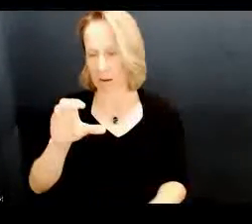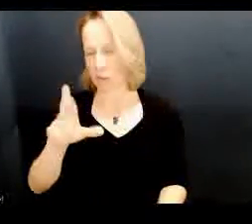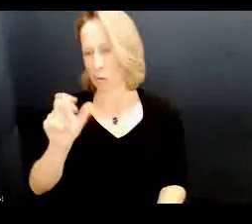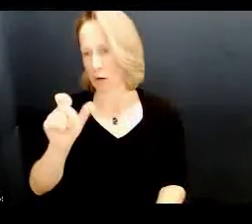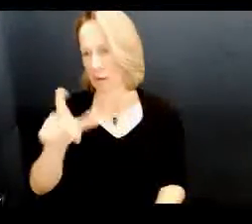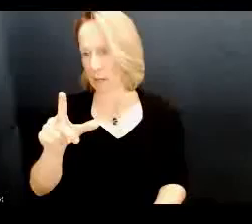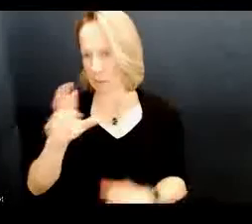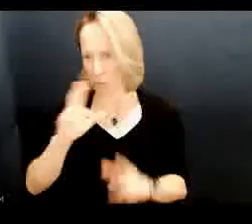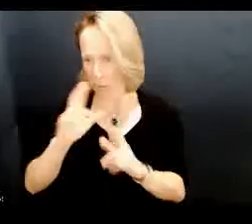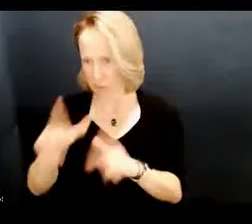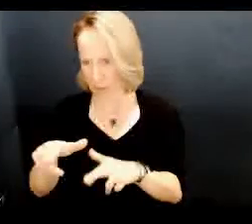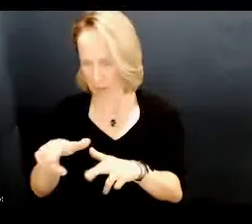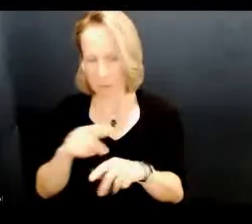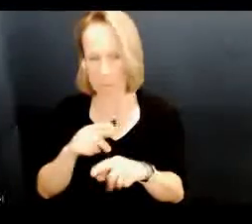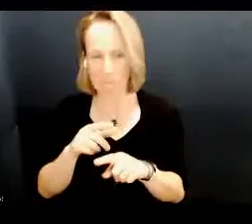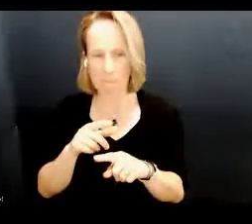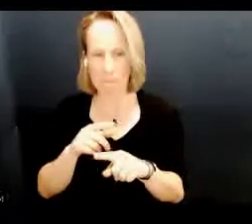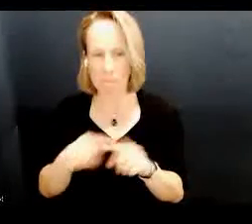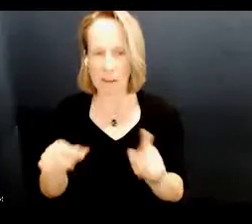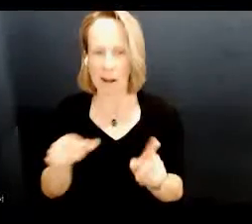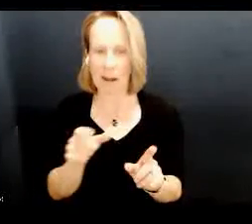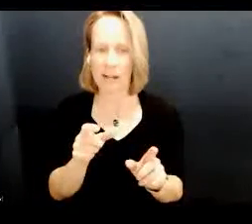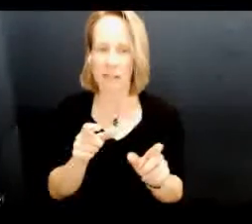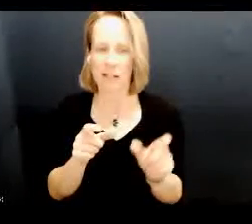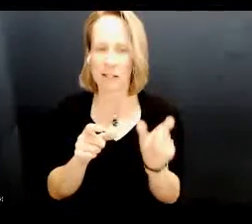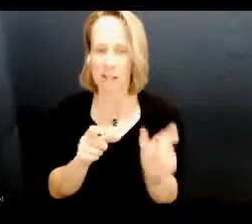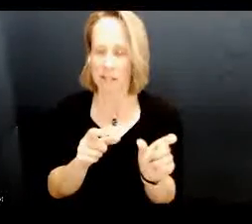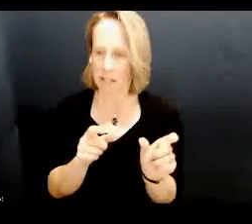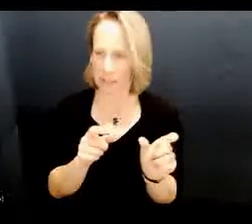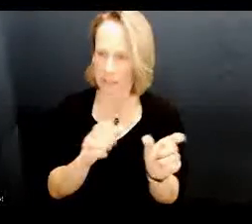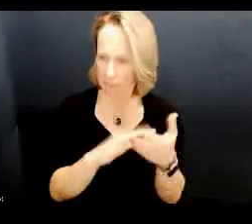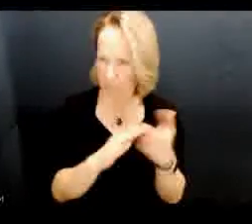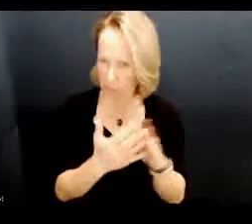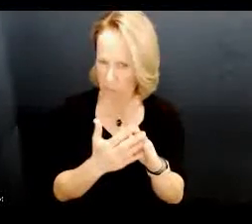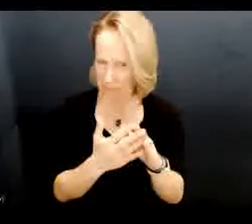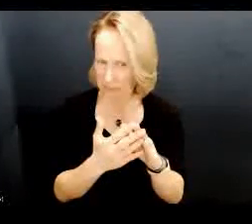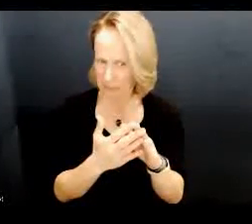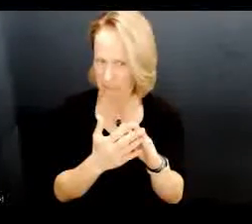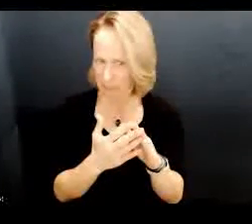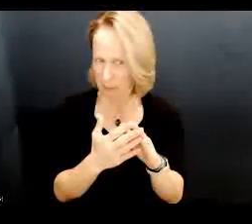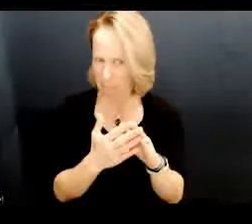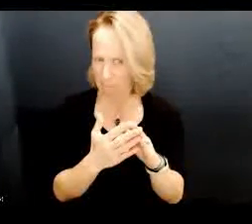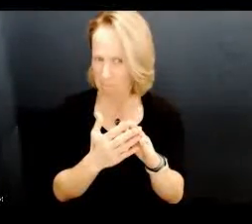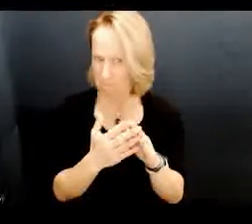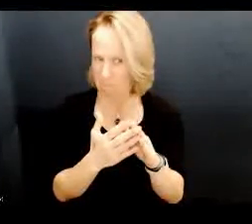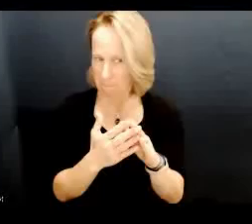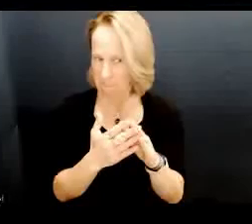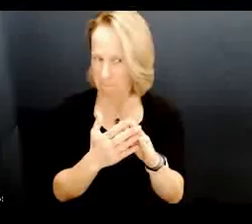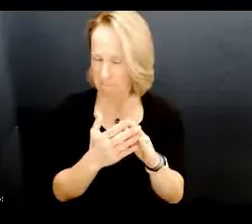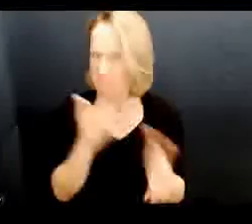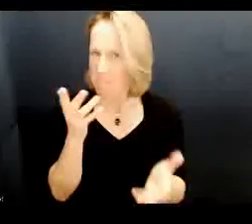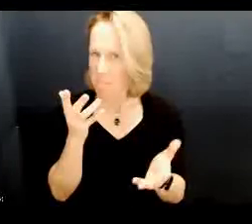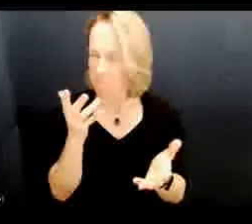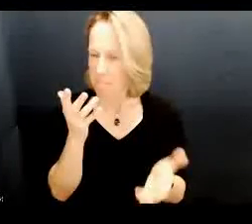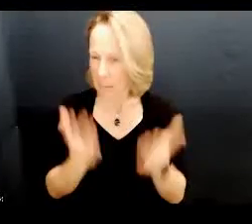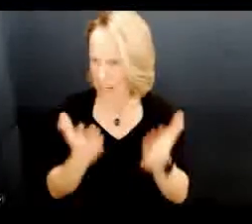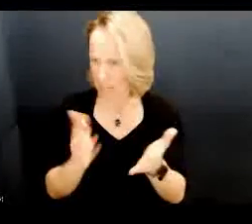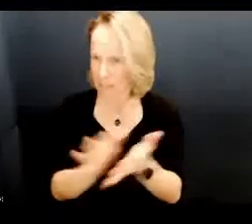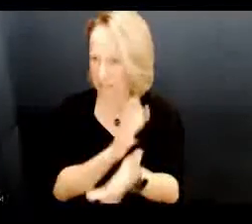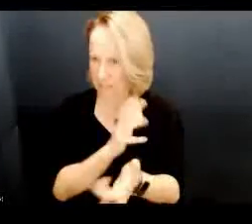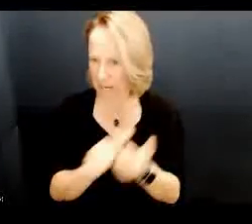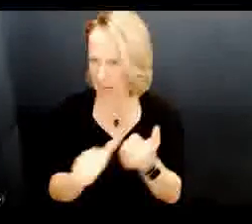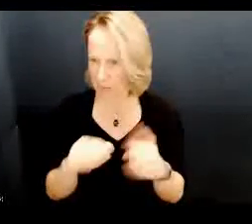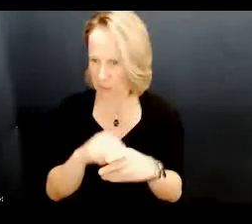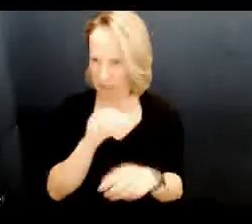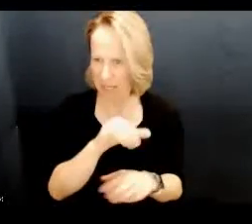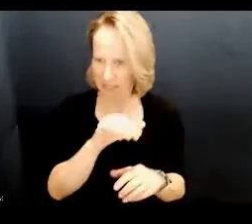some potential that marginalized communities may be being harmed in this response just because of the history of